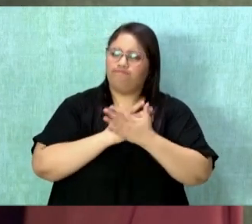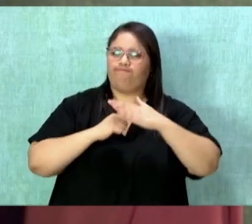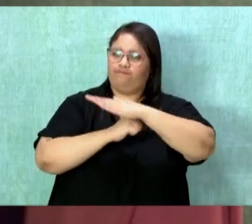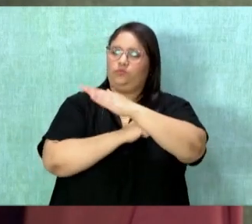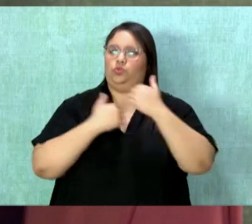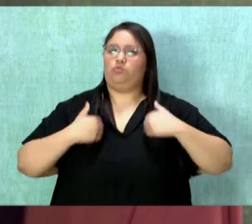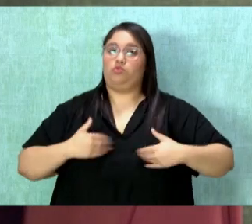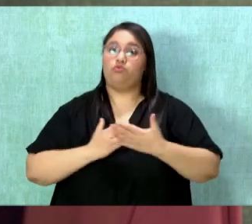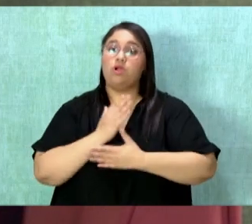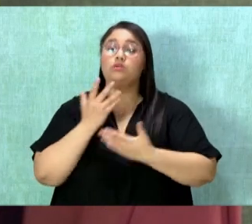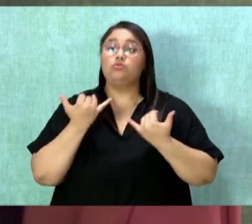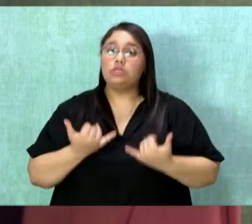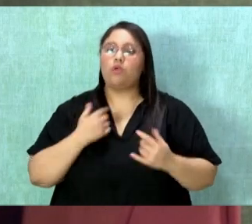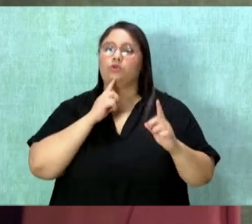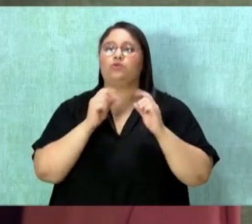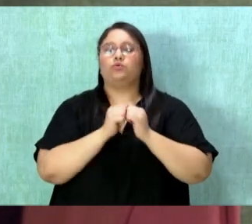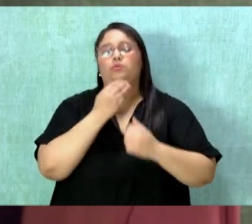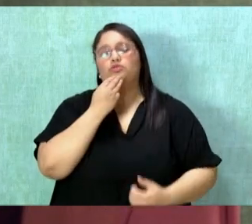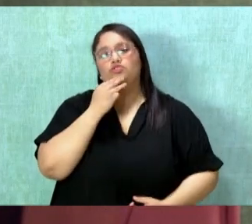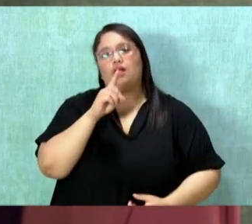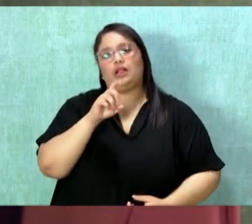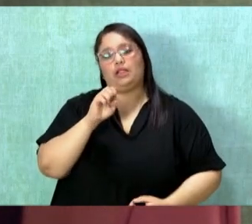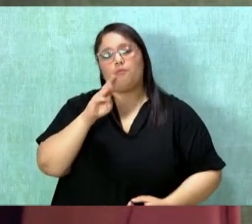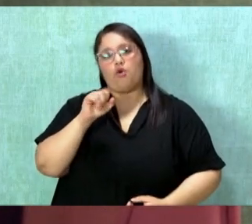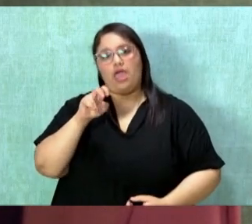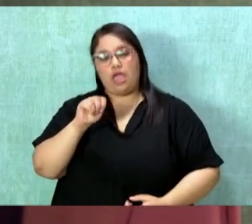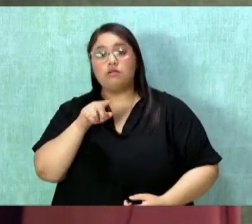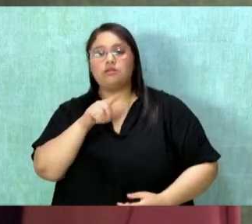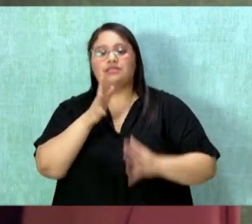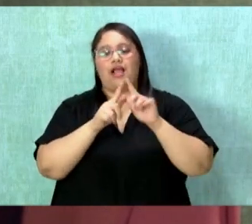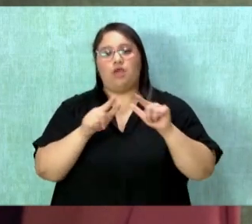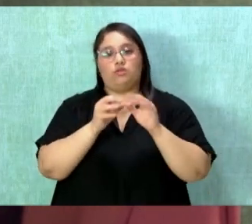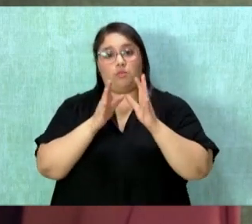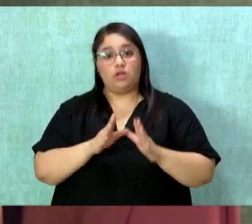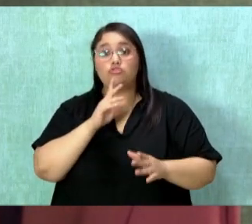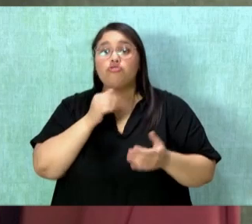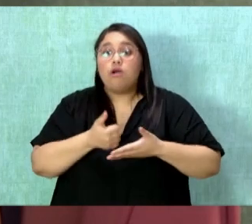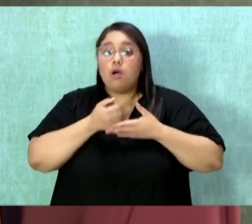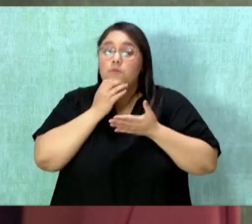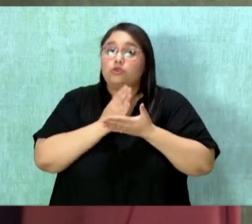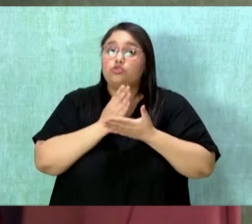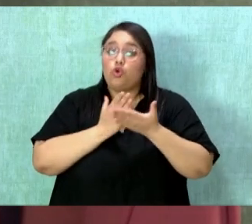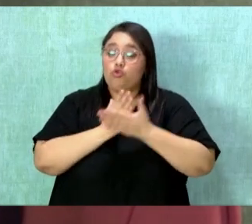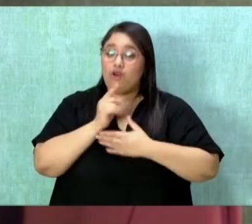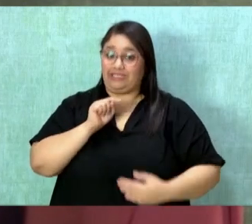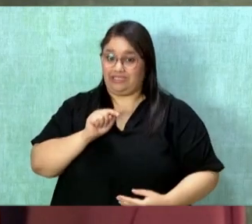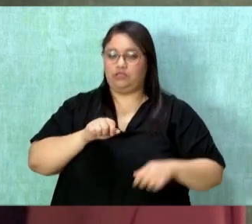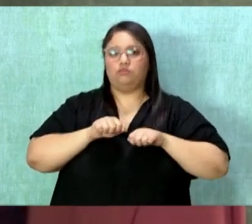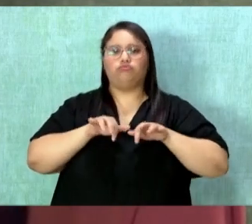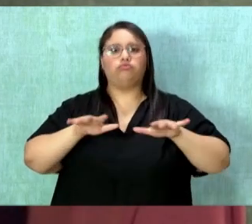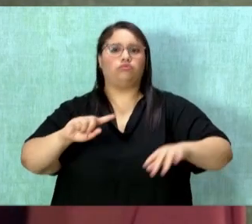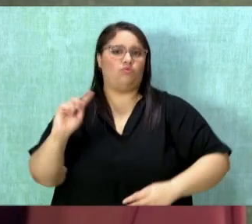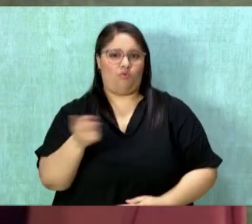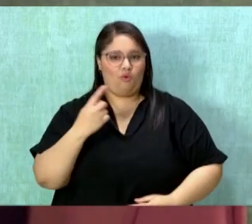today we're talking to Michelle de Bruyn, a sign language interpreter who's going to help make sure that this right extends to